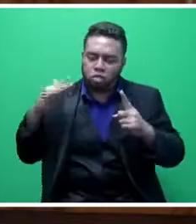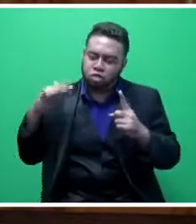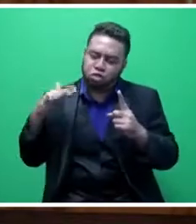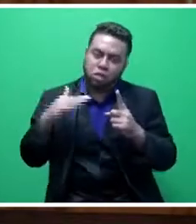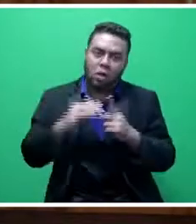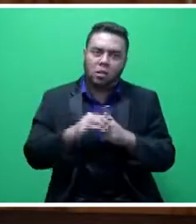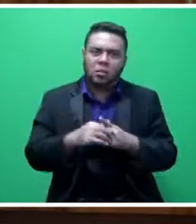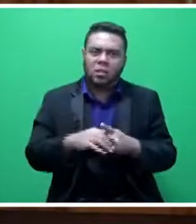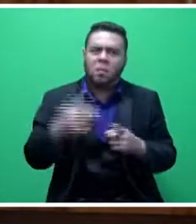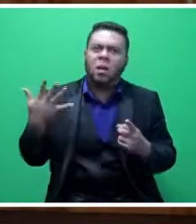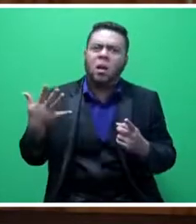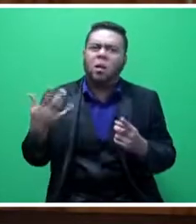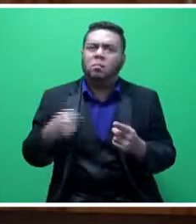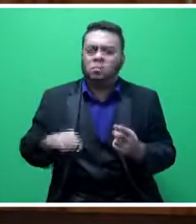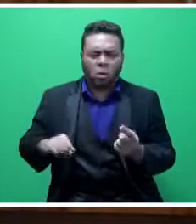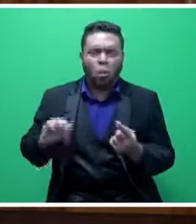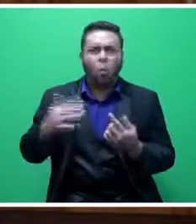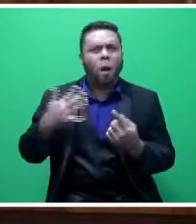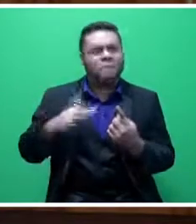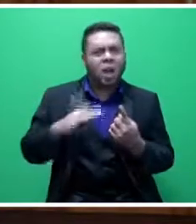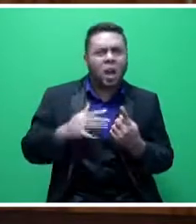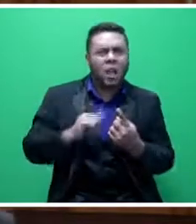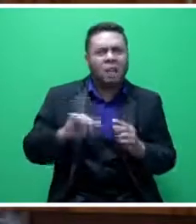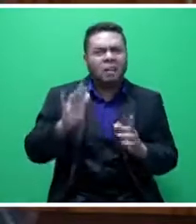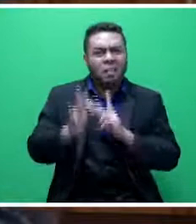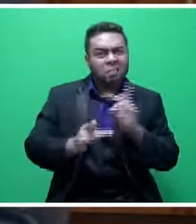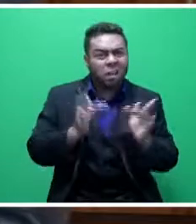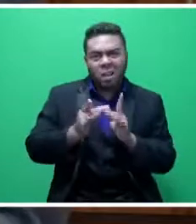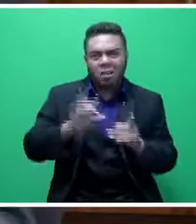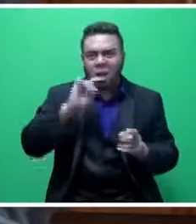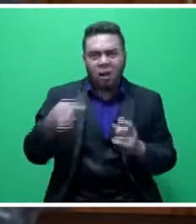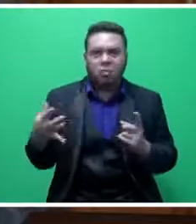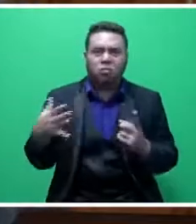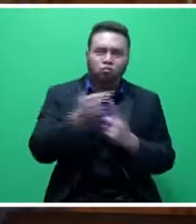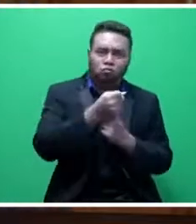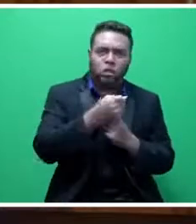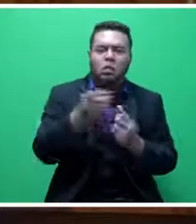that respect. So essentially, Mr. Speaker, sir, this bill